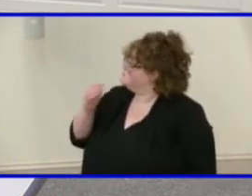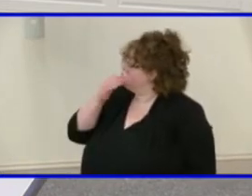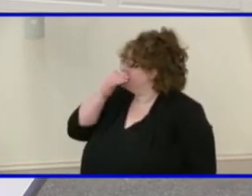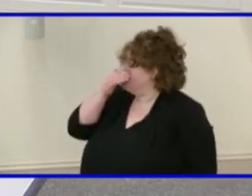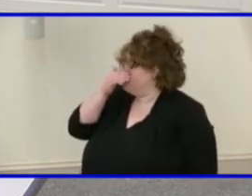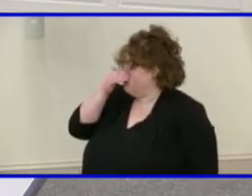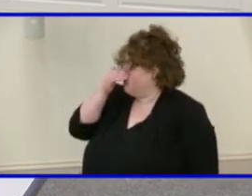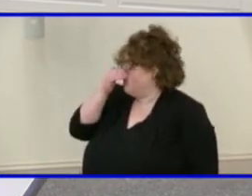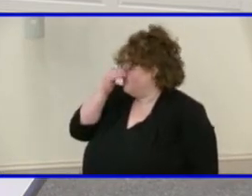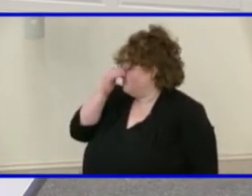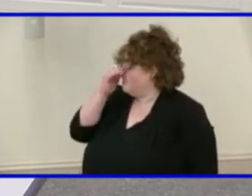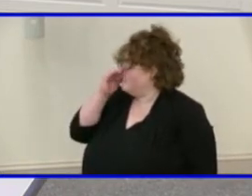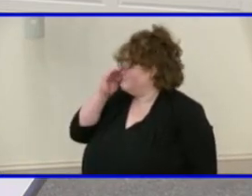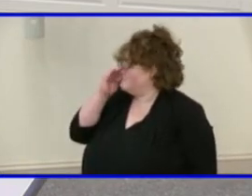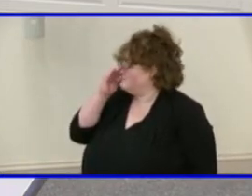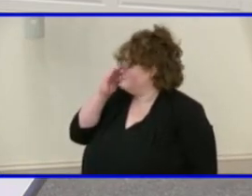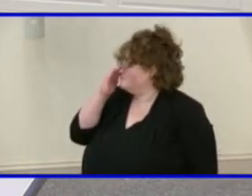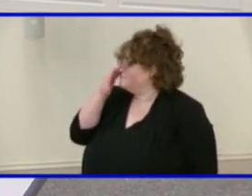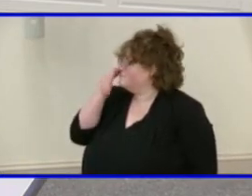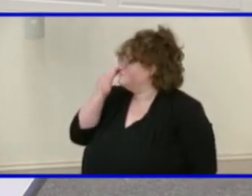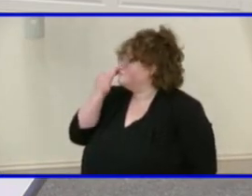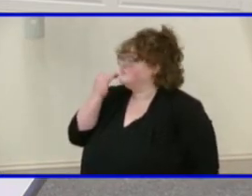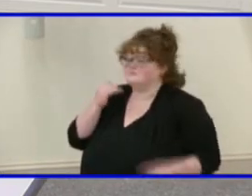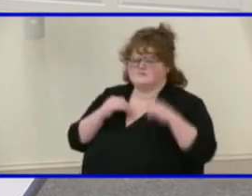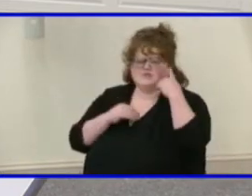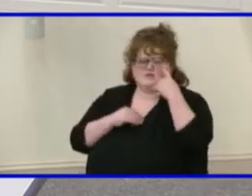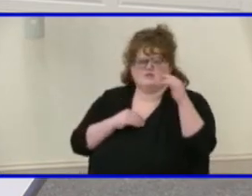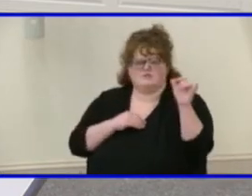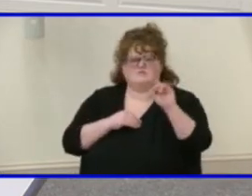It looks like it was taken over.